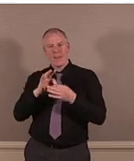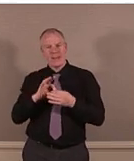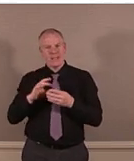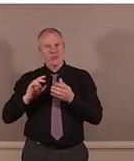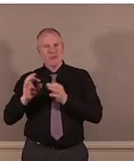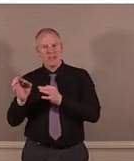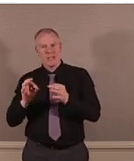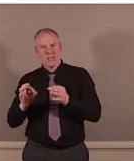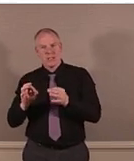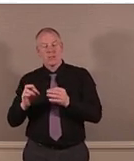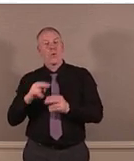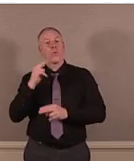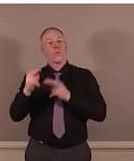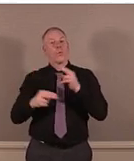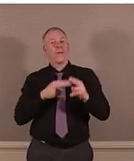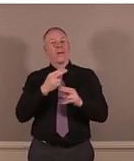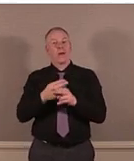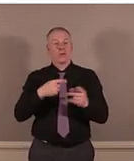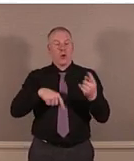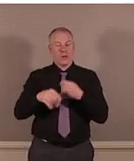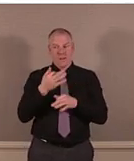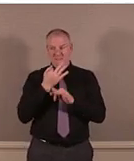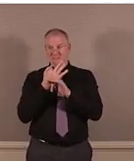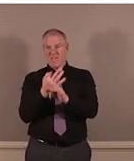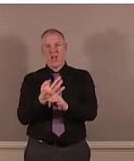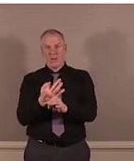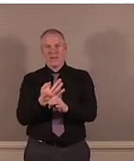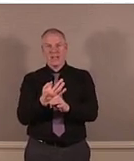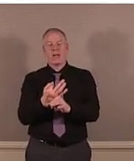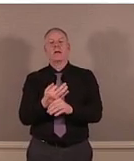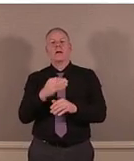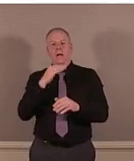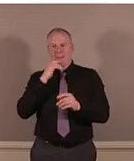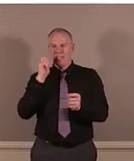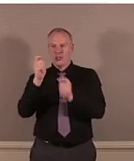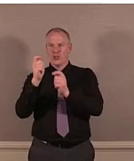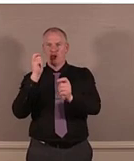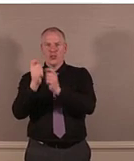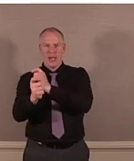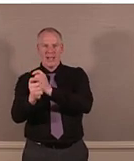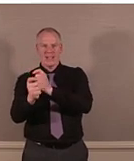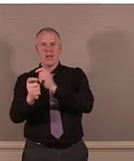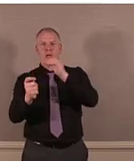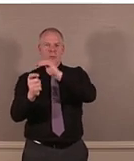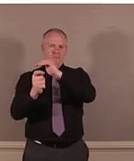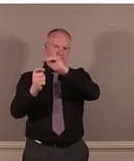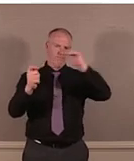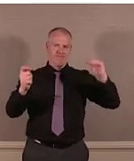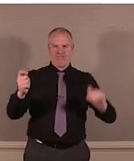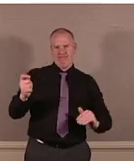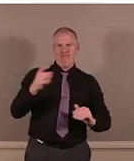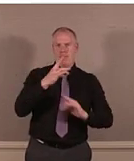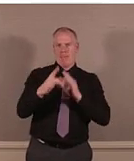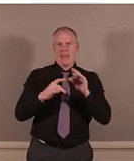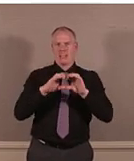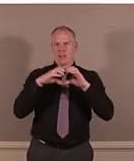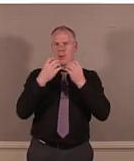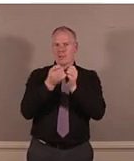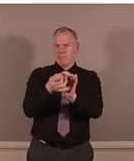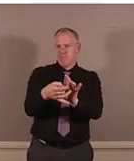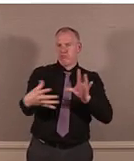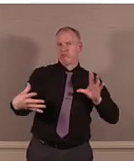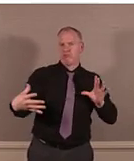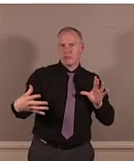the speed of change only widens inequities and divides communities. And I suppose what I mentioned at the